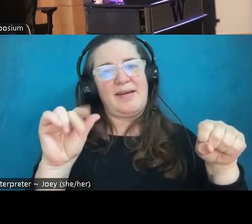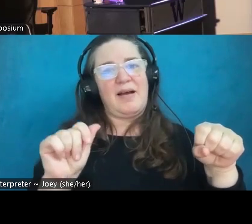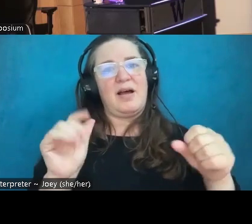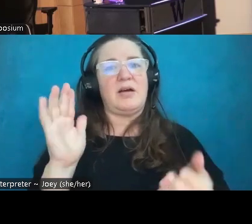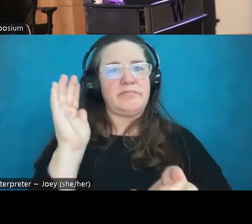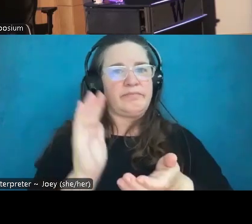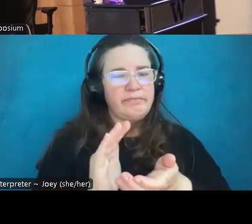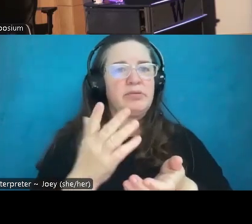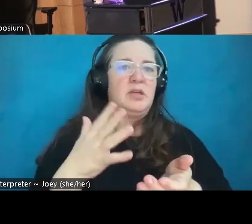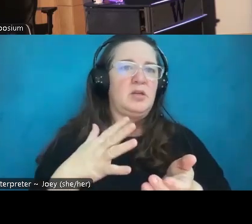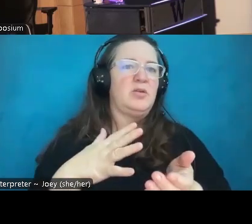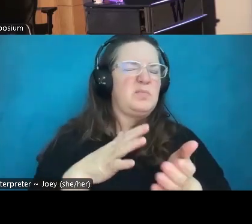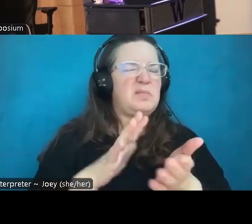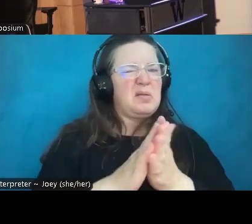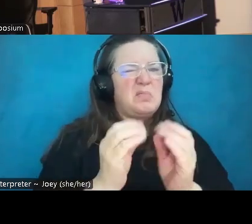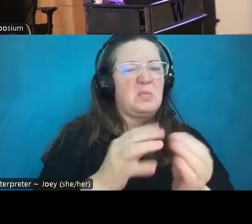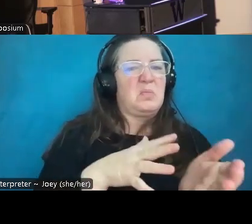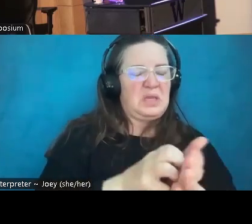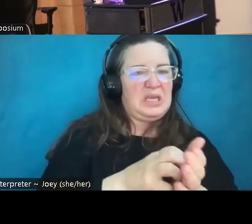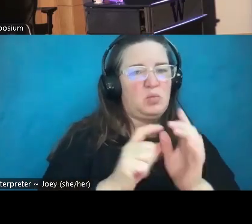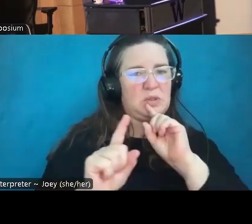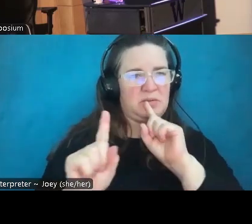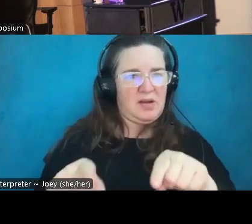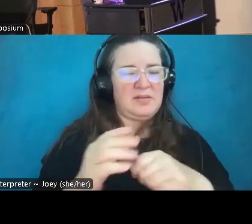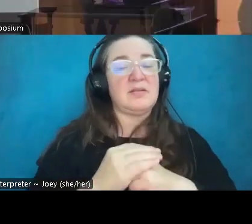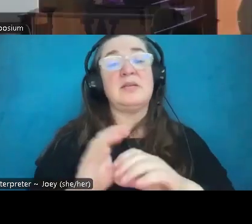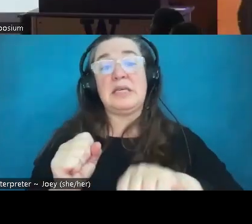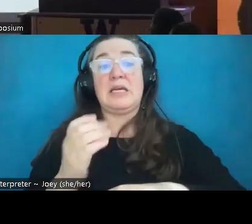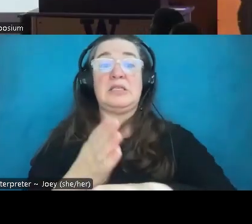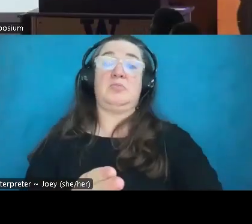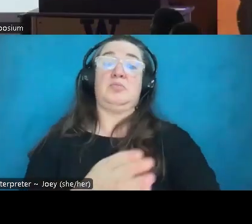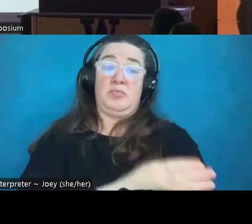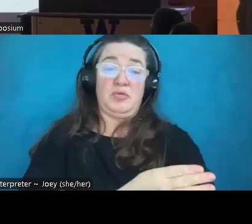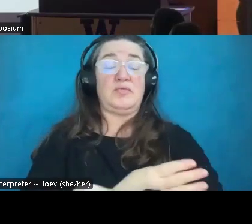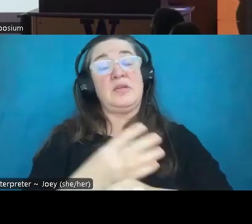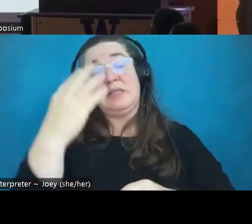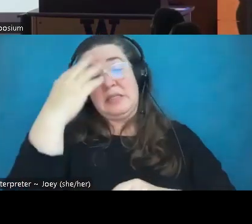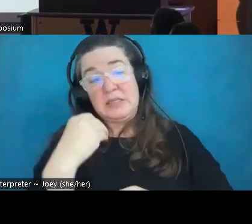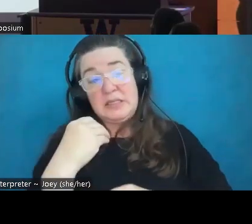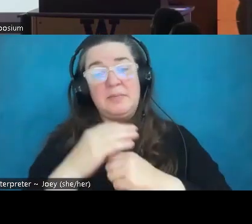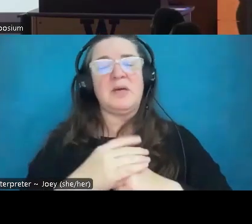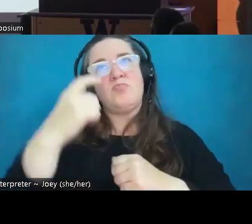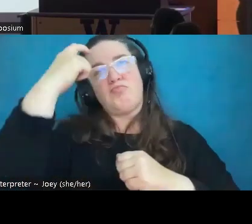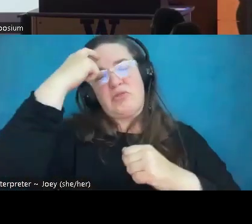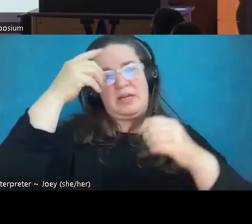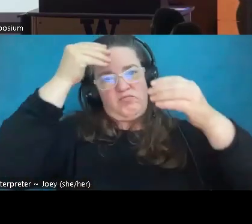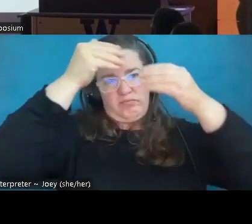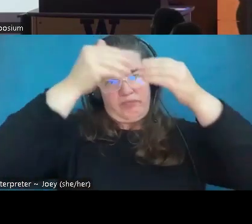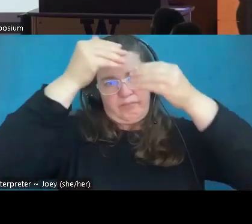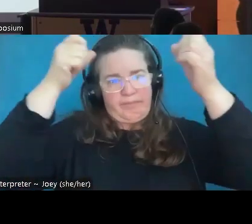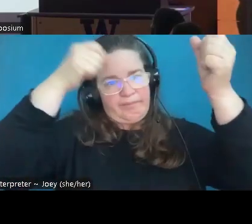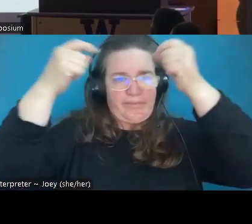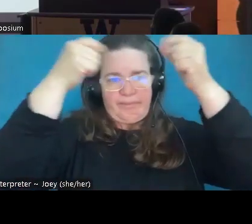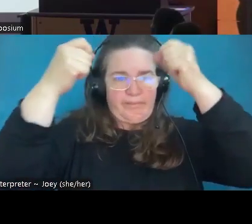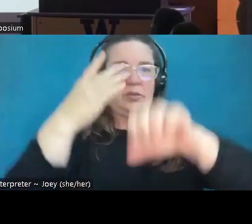pain transmission, and then improving sleep. So I have used it, I consider it an alternative